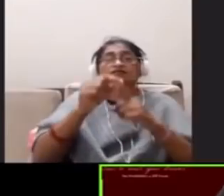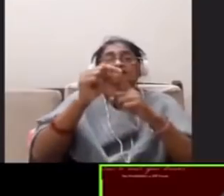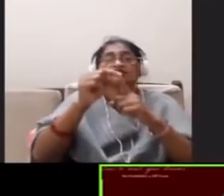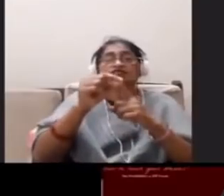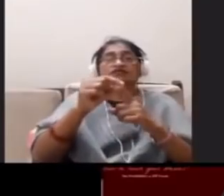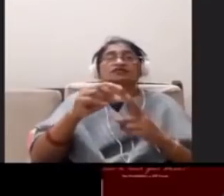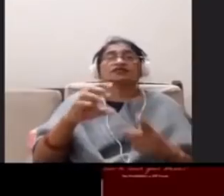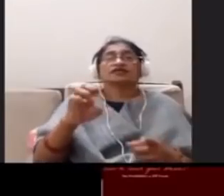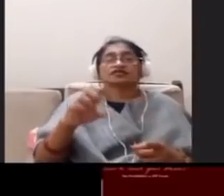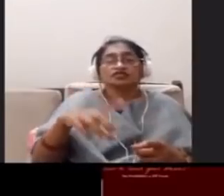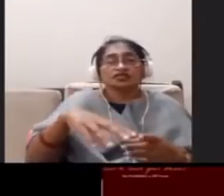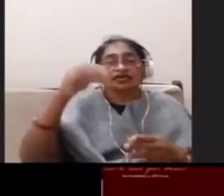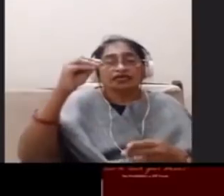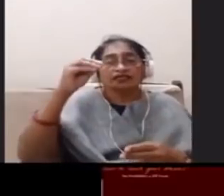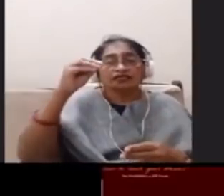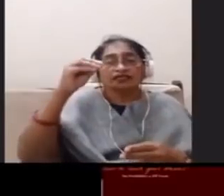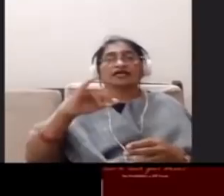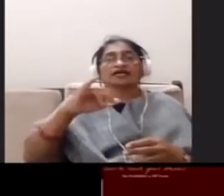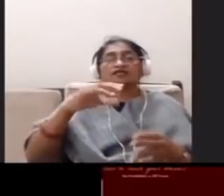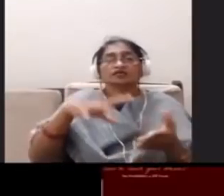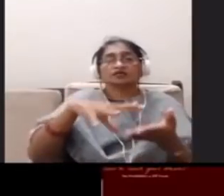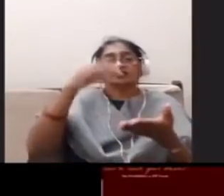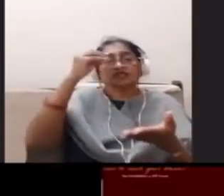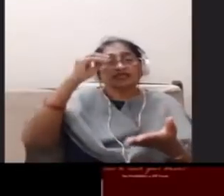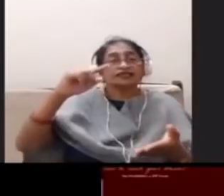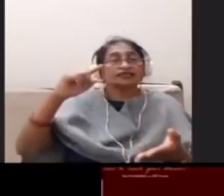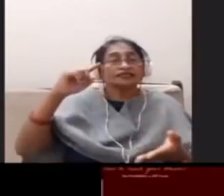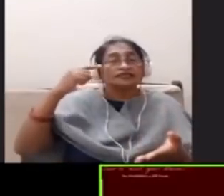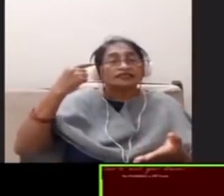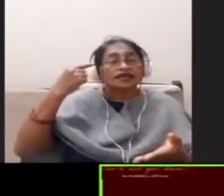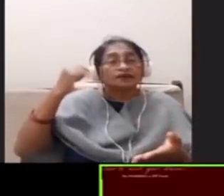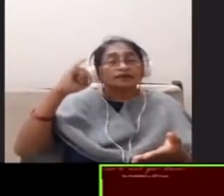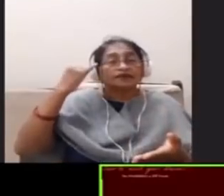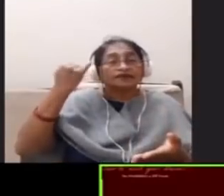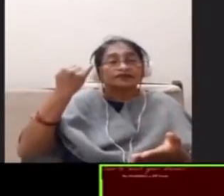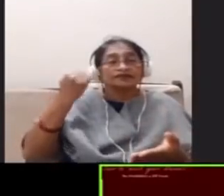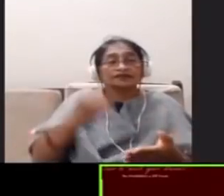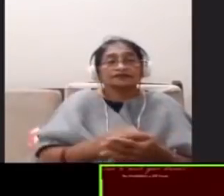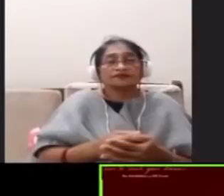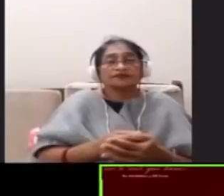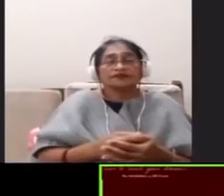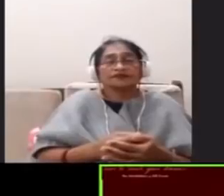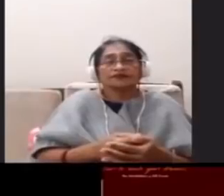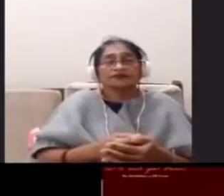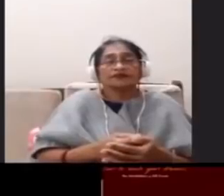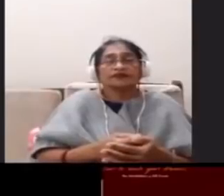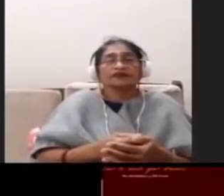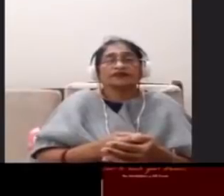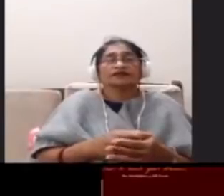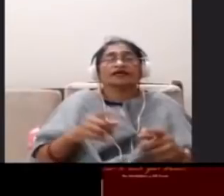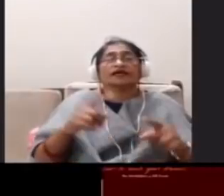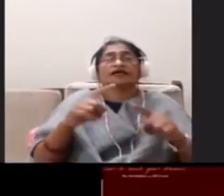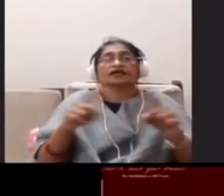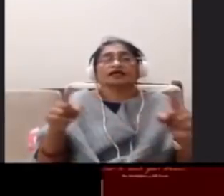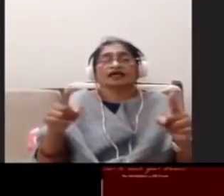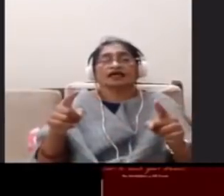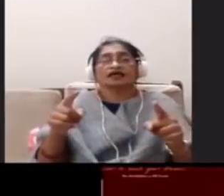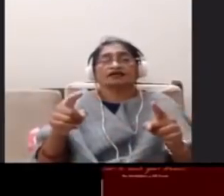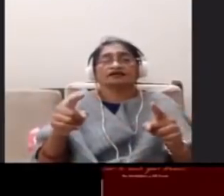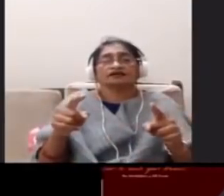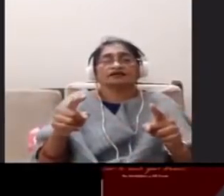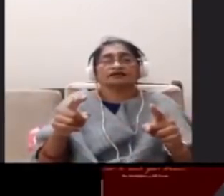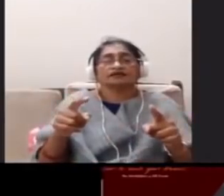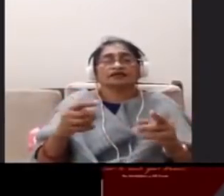Japanese from Kenyatta University. Additionally, he has two master's degrees, master's in